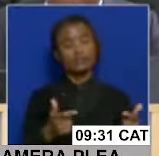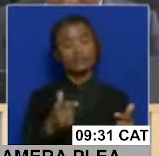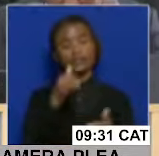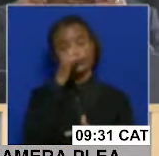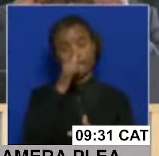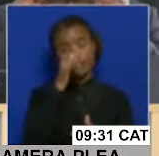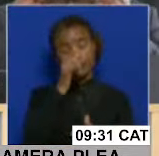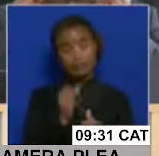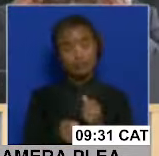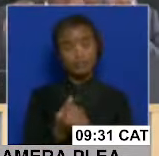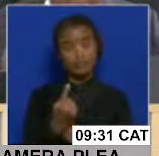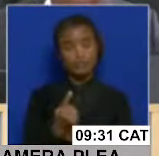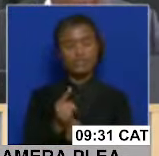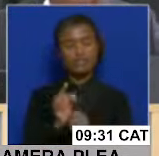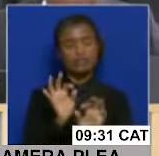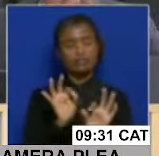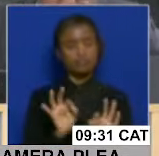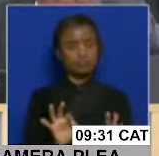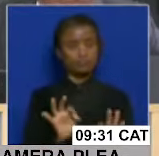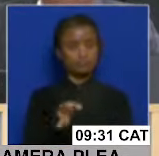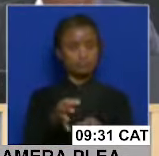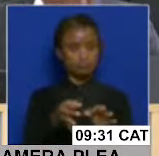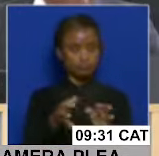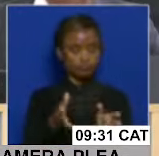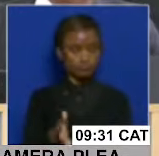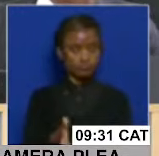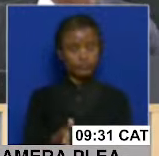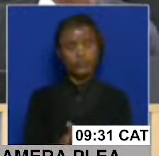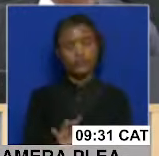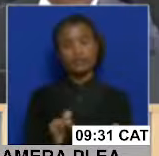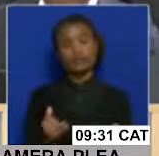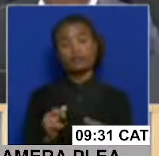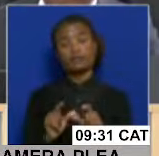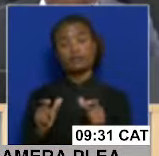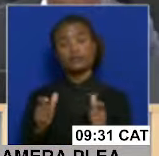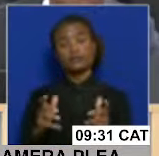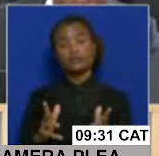it. You have, Commissioners, before you an application